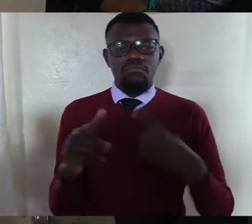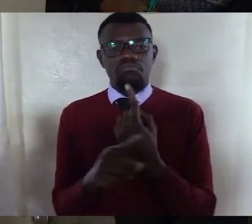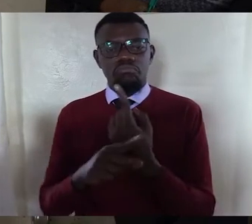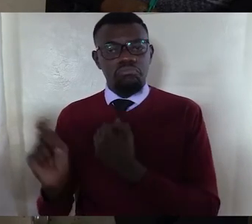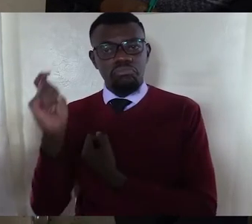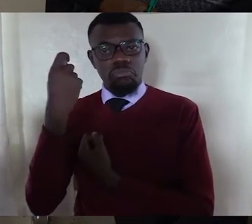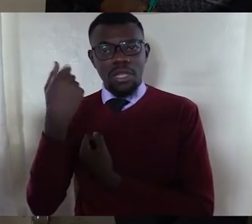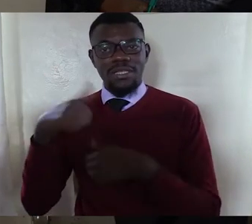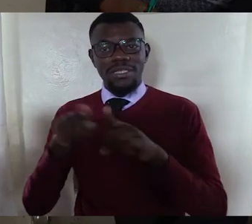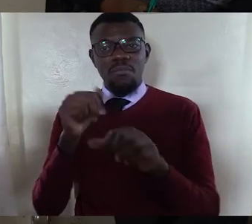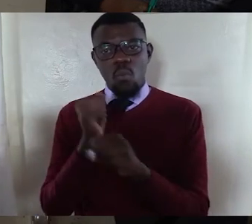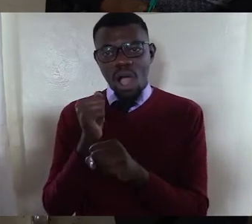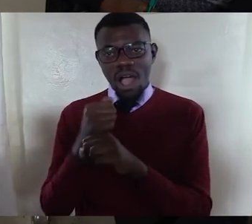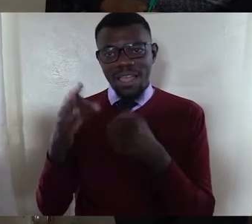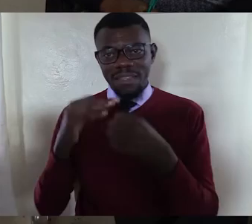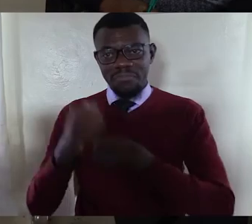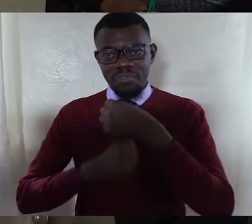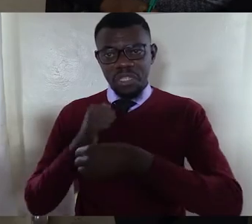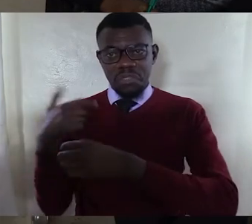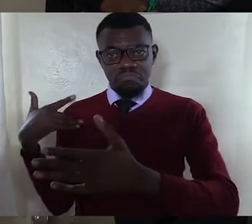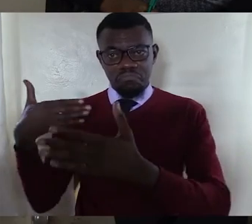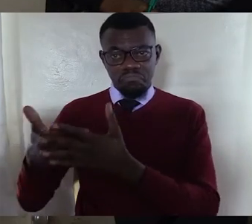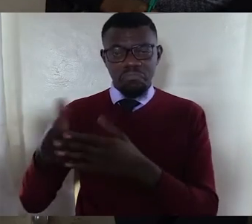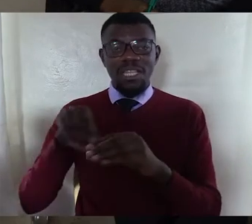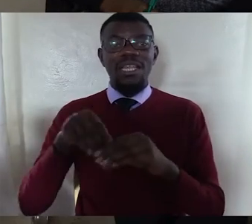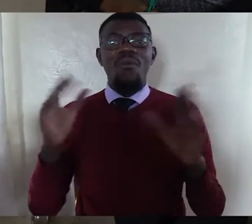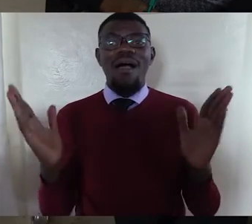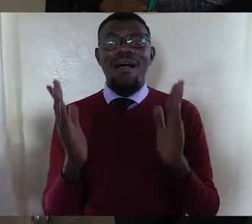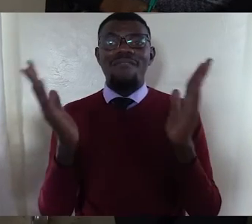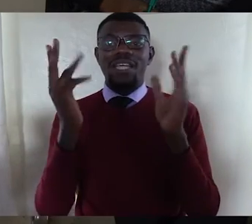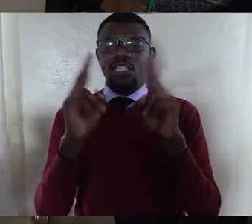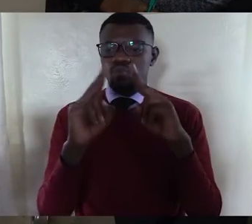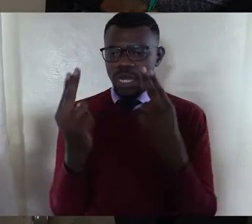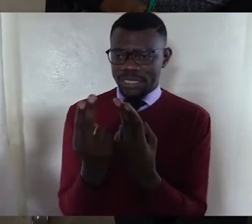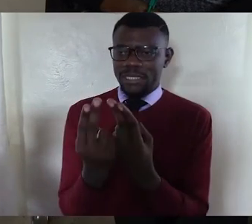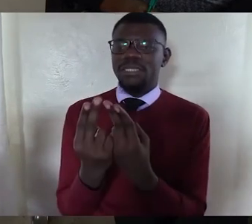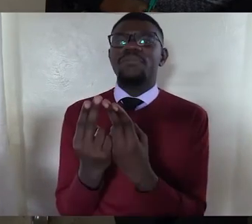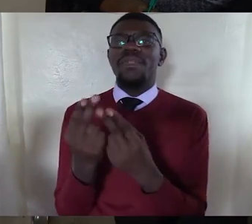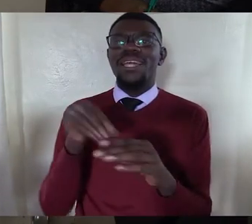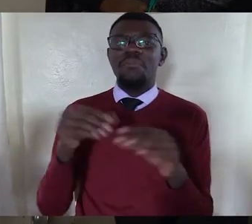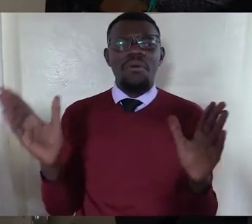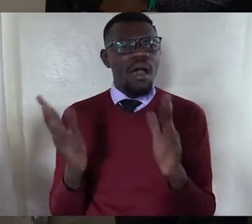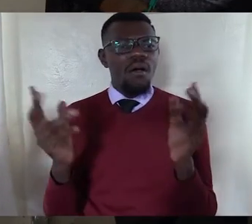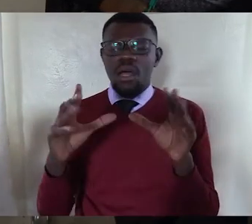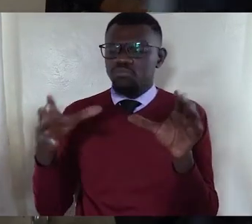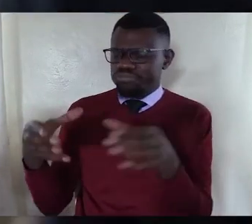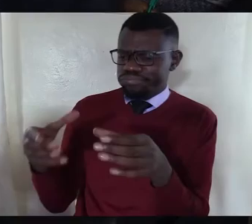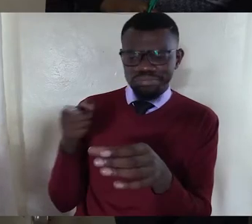almost 8 years in the Internal Affairs Unit. The Internal Affairs Unit of the National Police Service is